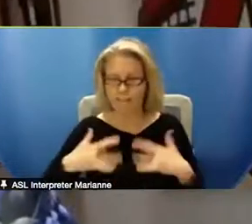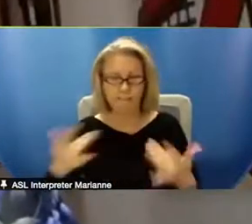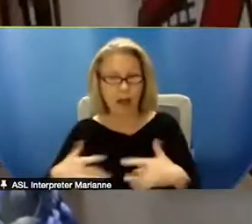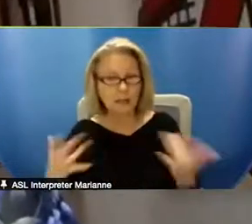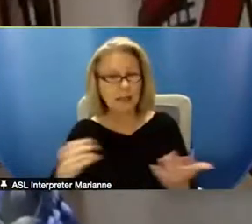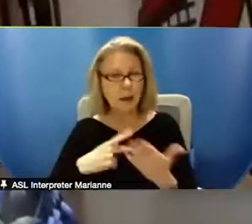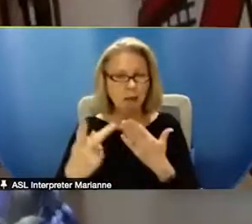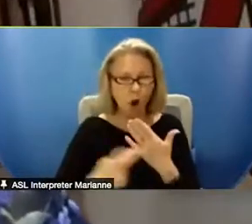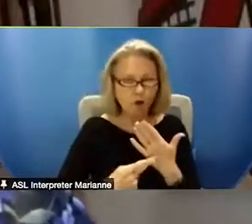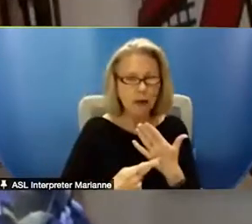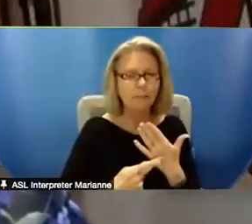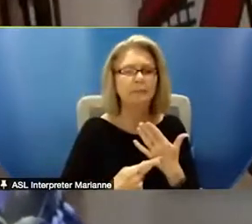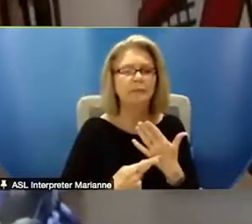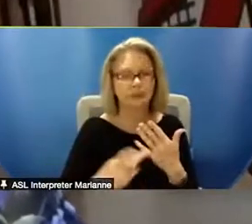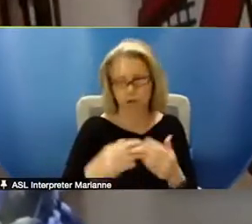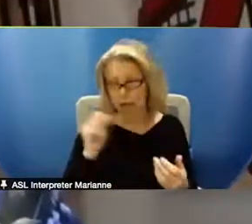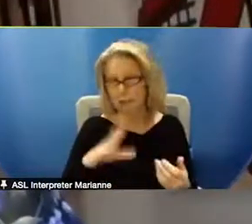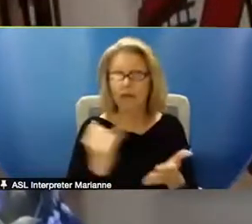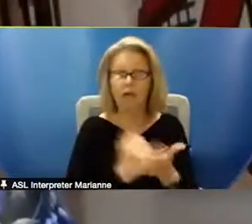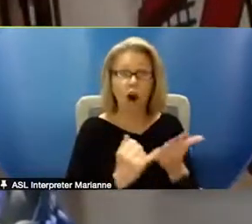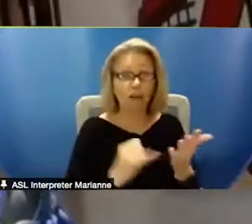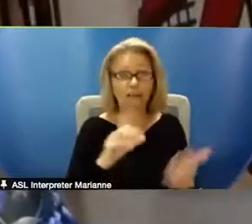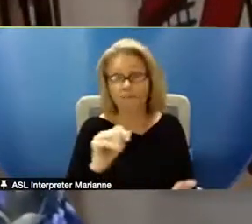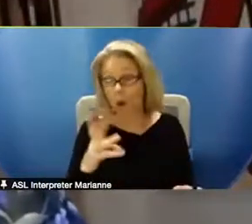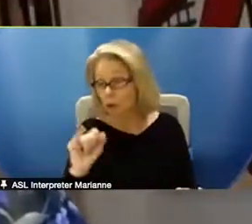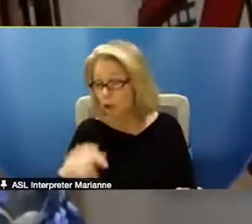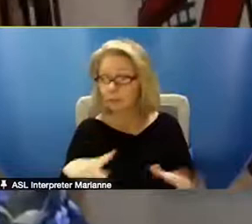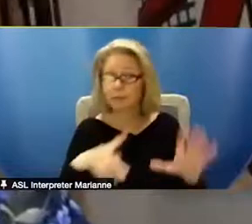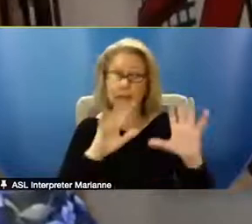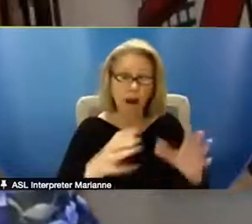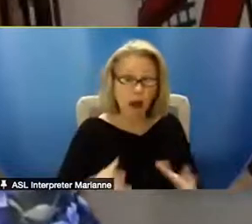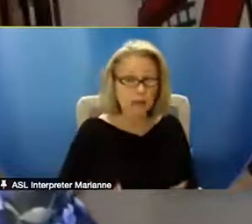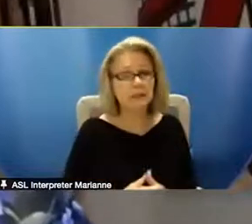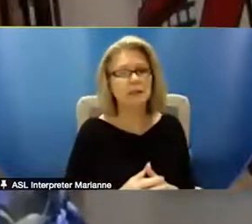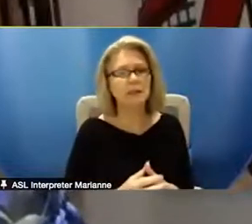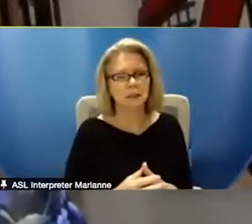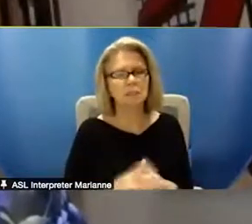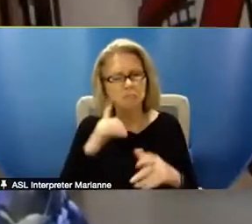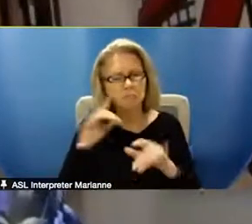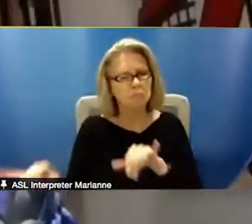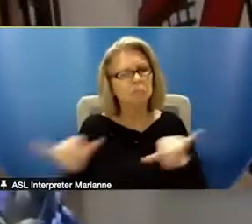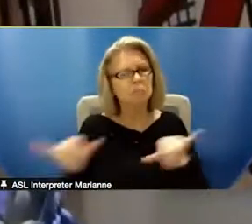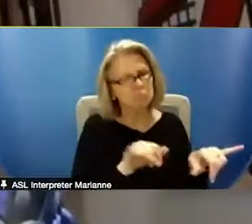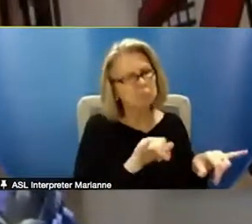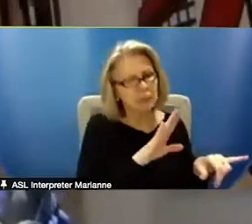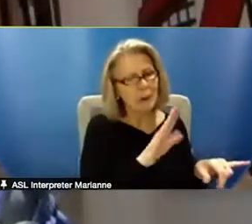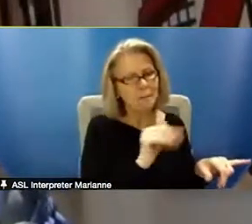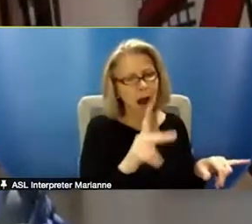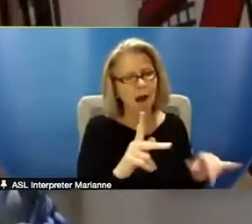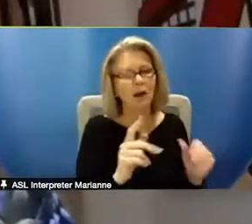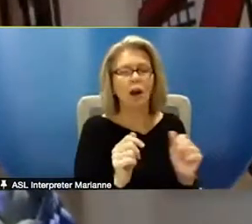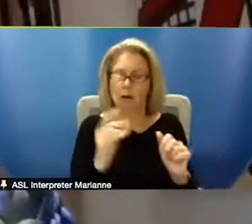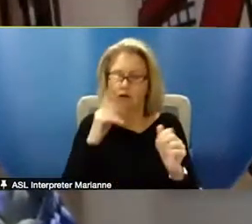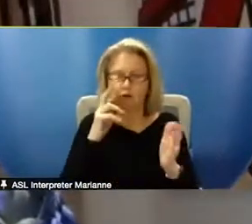our events and programs, including the artist fellowships, the publications, classes, not unlike Bach, through